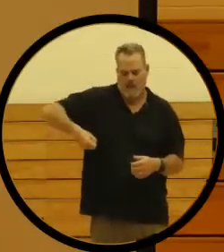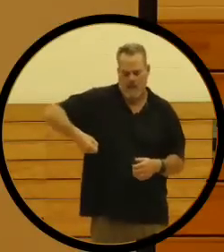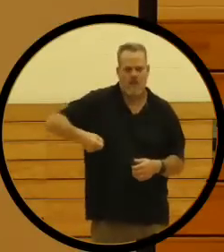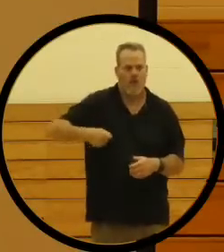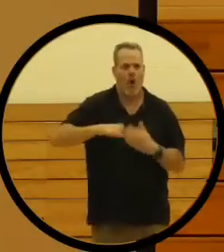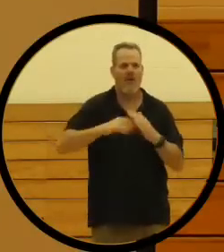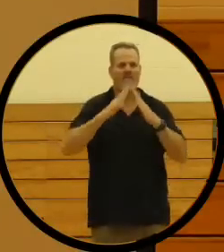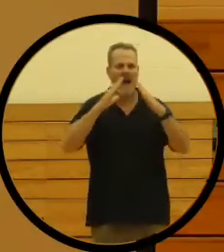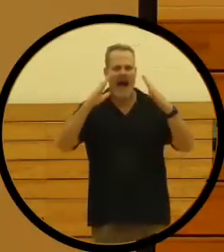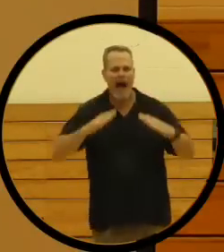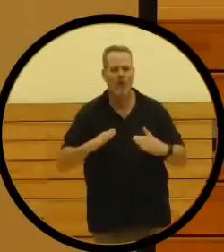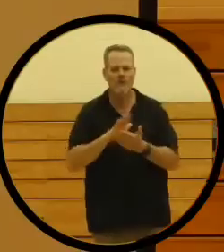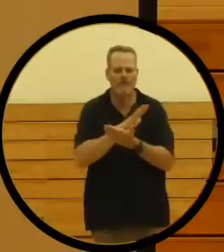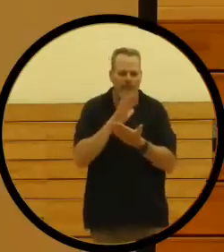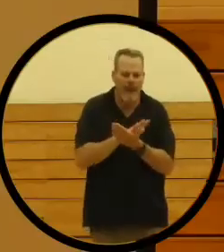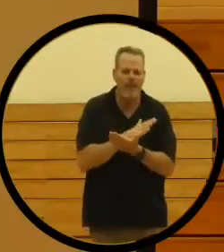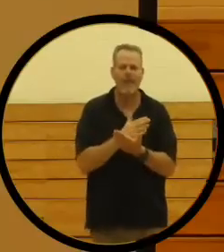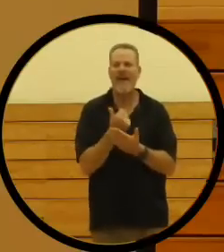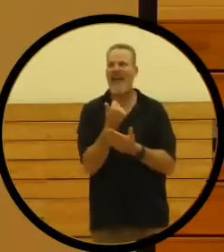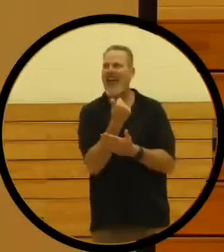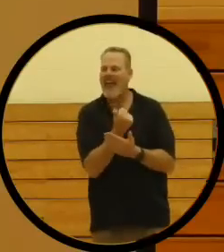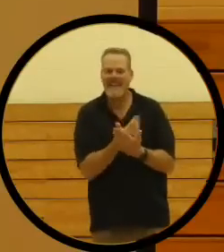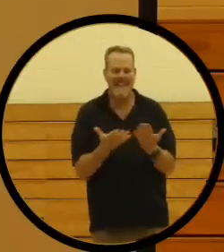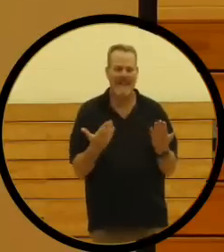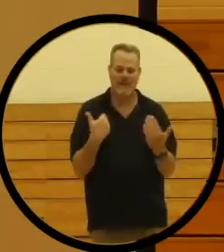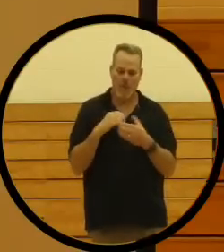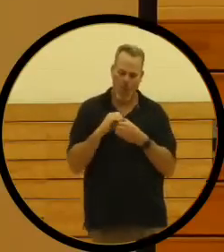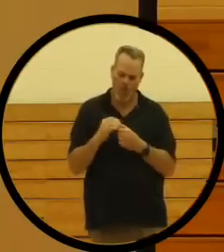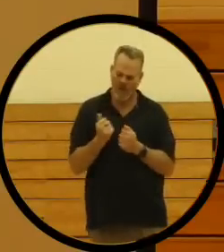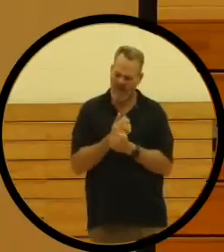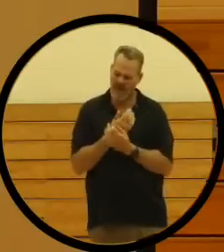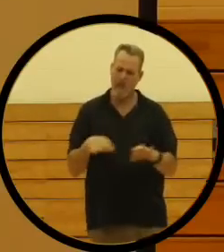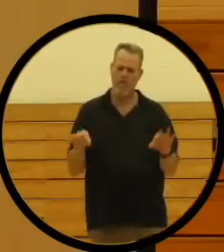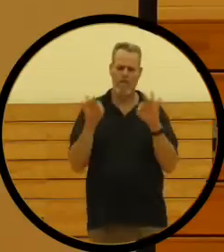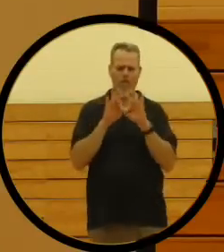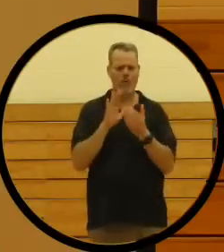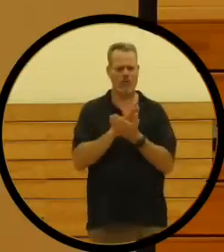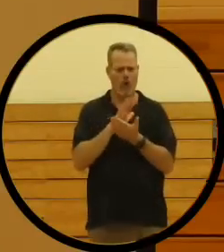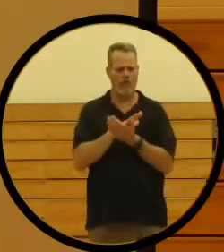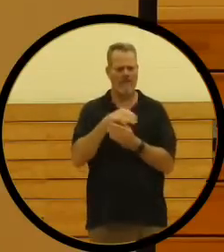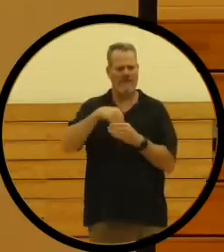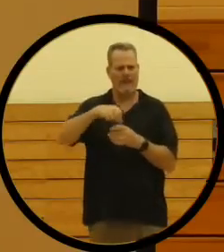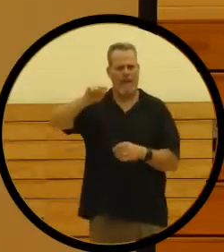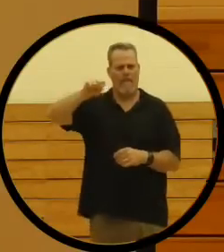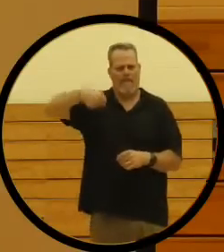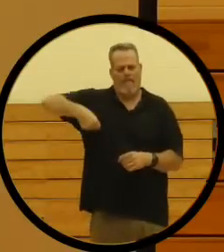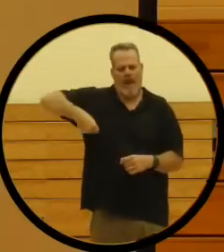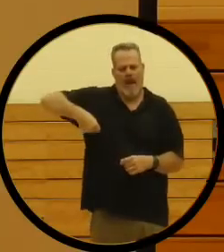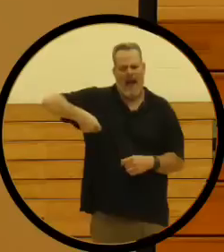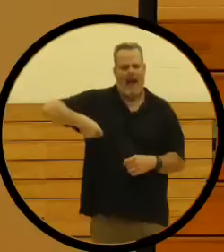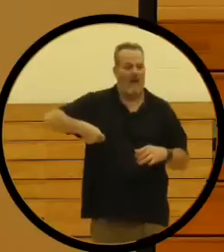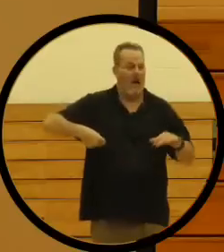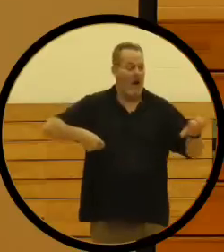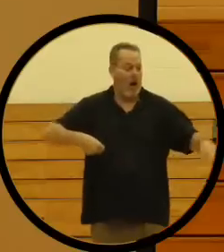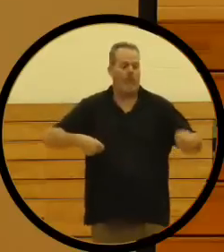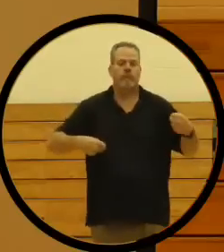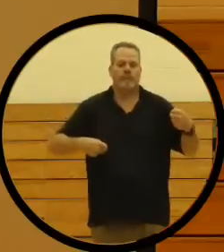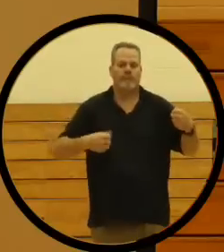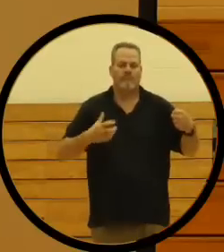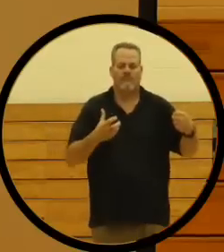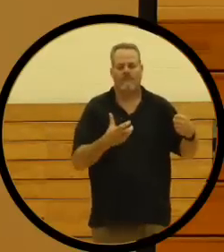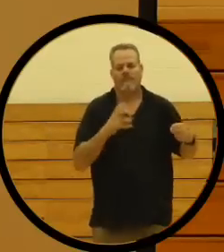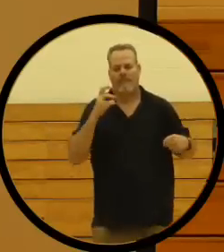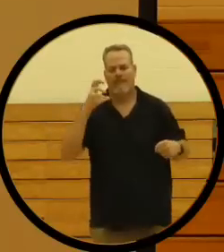your house, you know, anything that you own and stuff, have all your important documents in a little bag someplace that you can pick up and take with